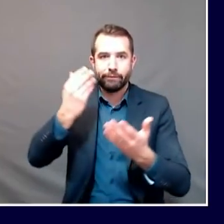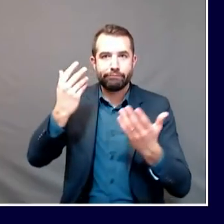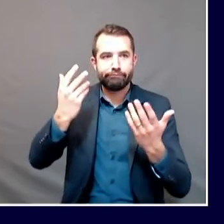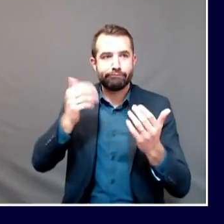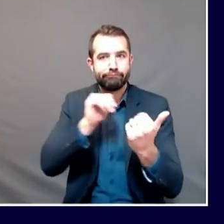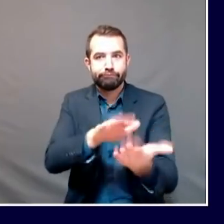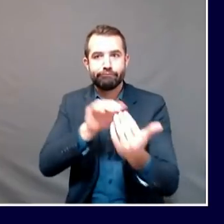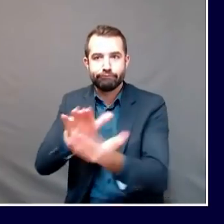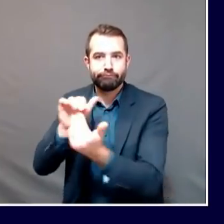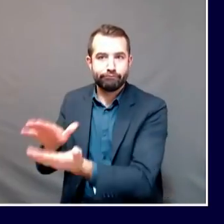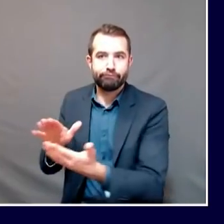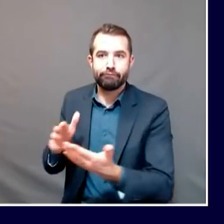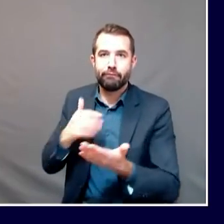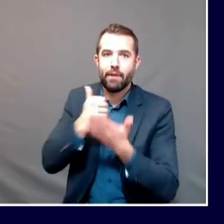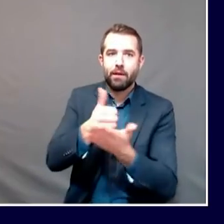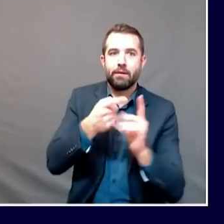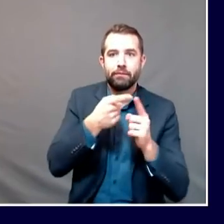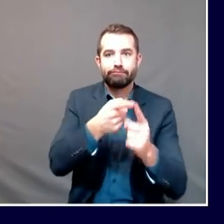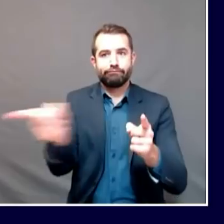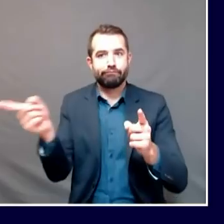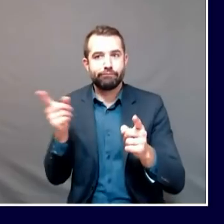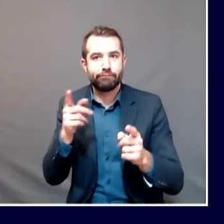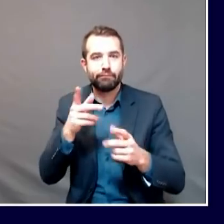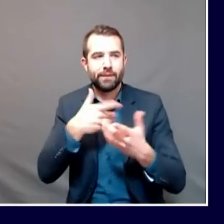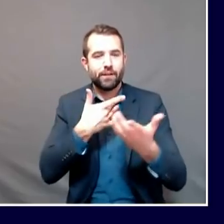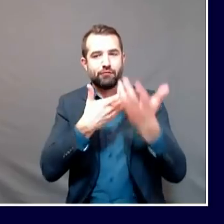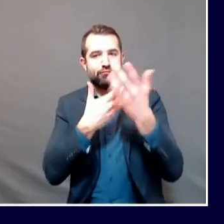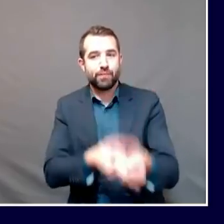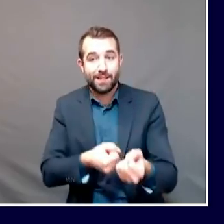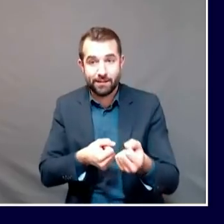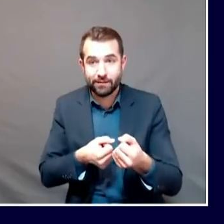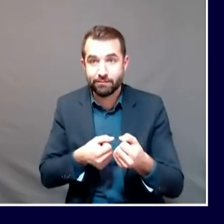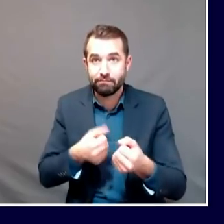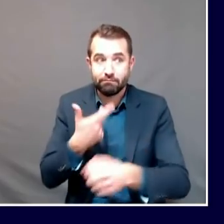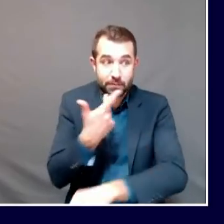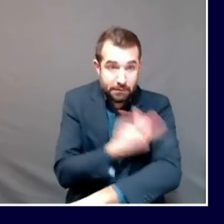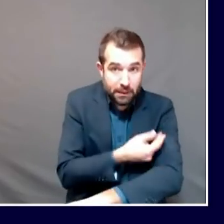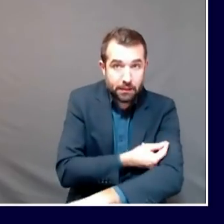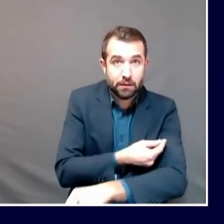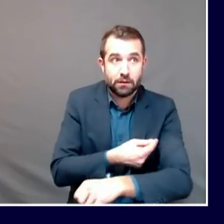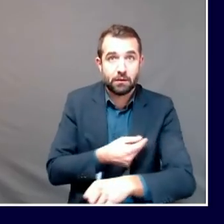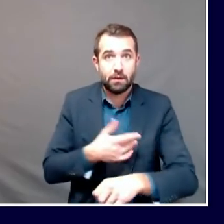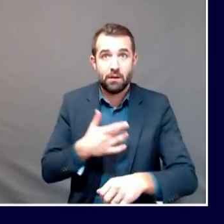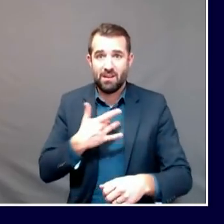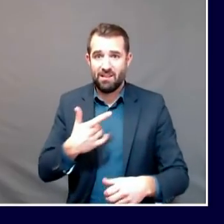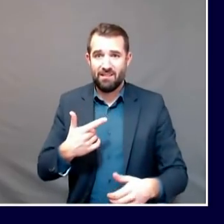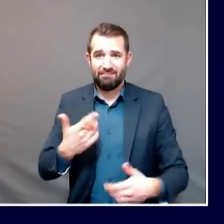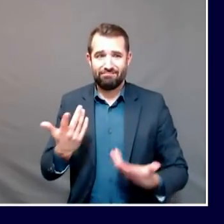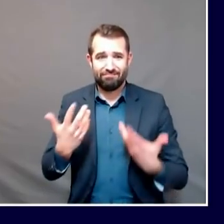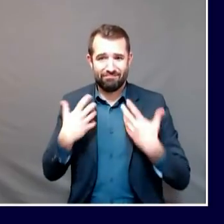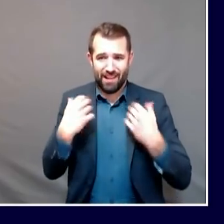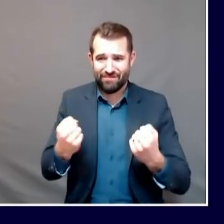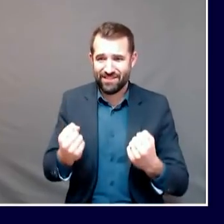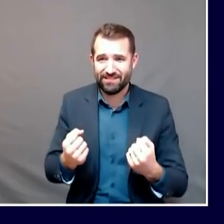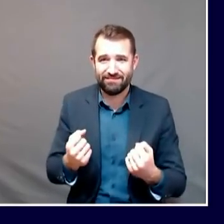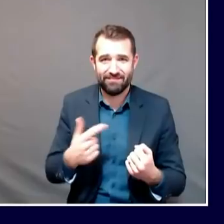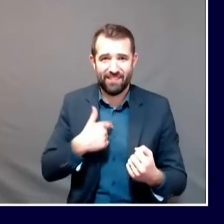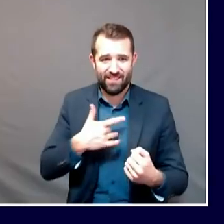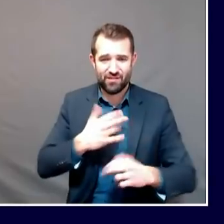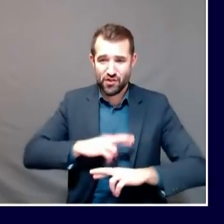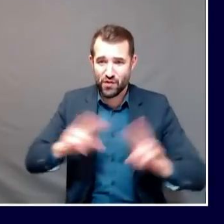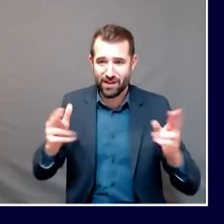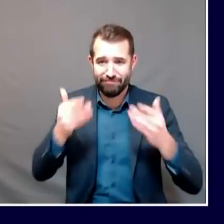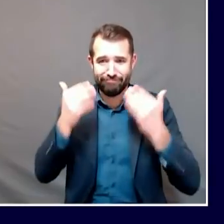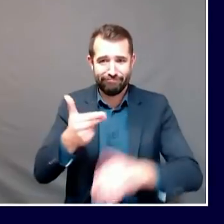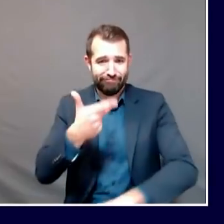vaccine. I've got confidence in the vaccine, and when my turn in line is there, I'm going to be taking it. But I know that others